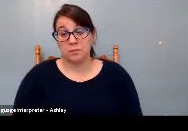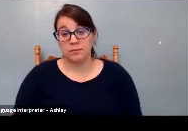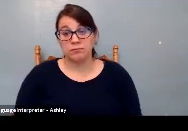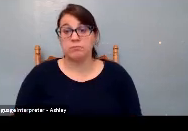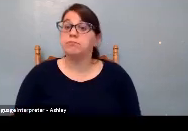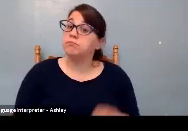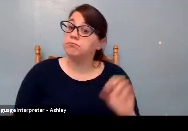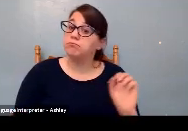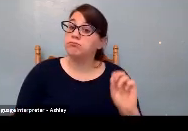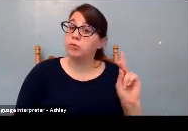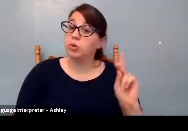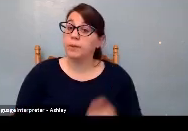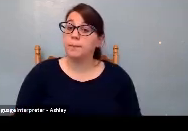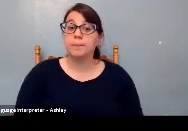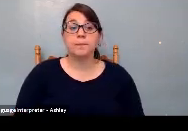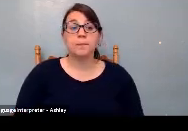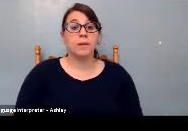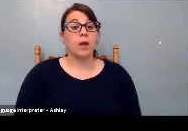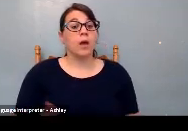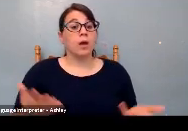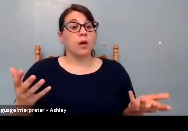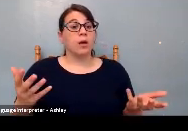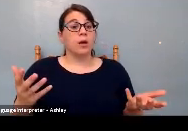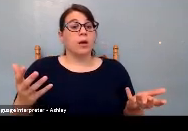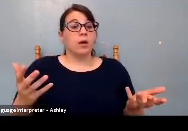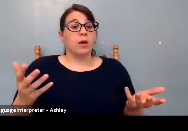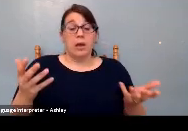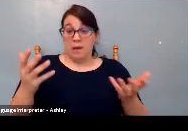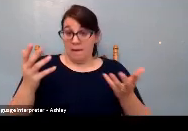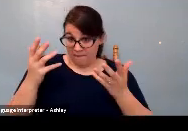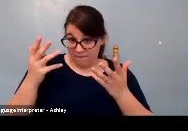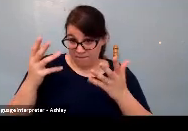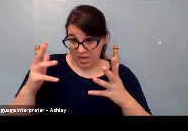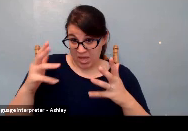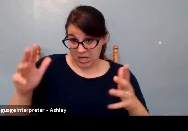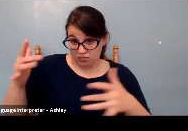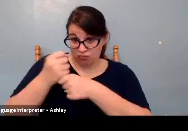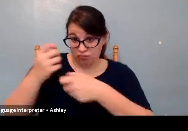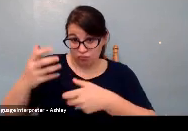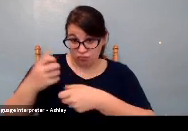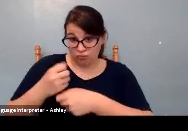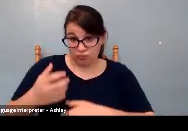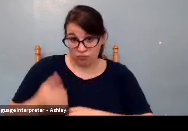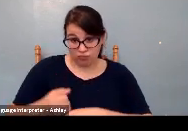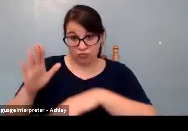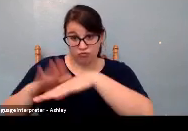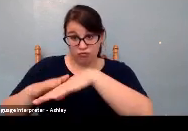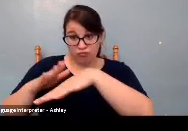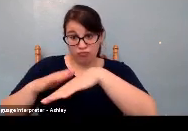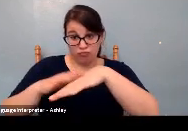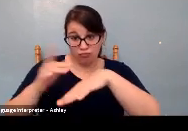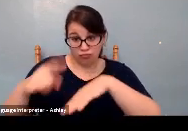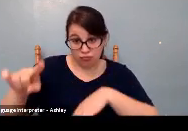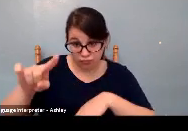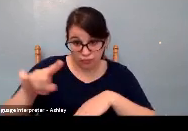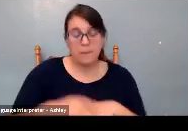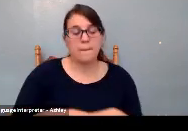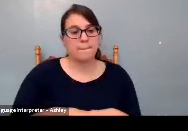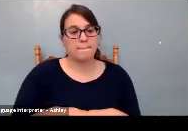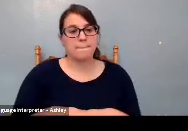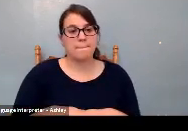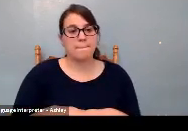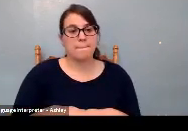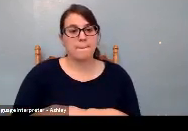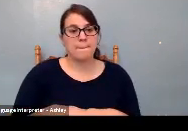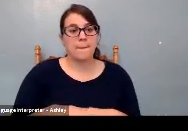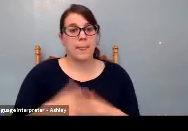So just to finish up, I want to include a few last minute reminders. And this is important for those